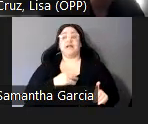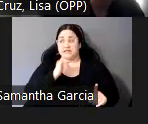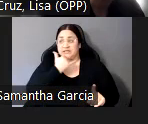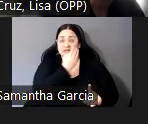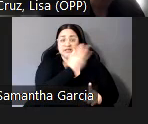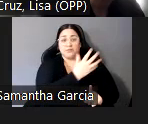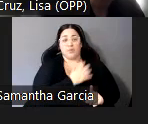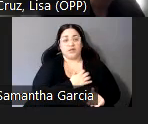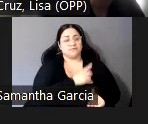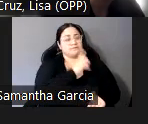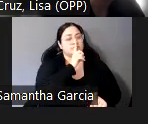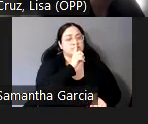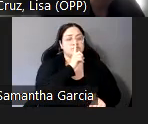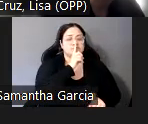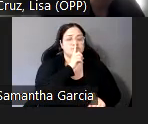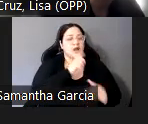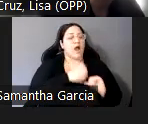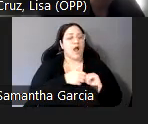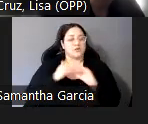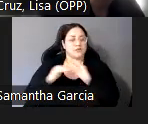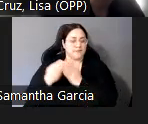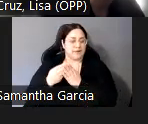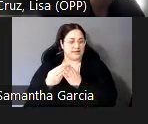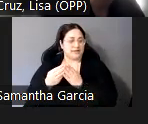number 4, and that has to do with classified ads that you're going to